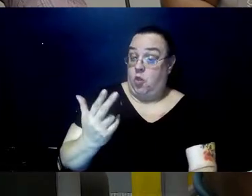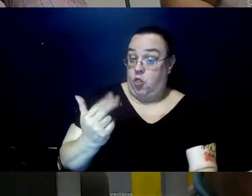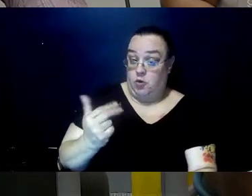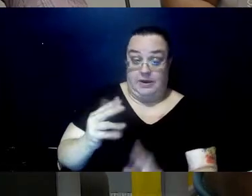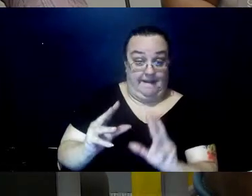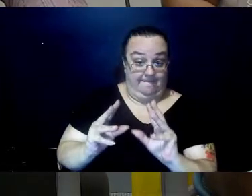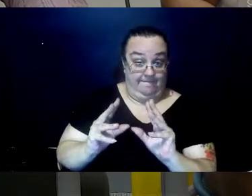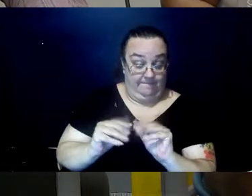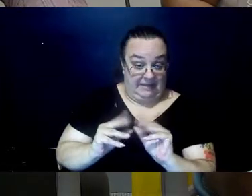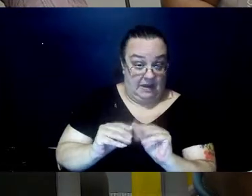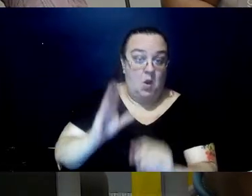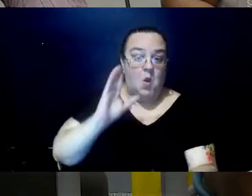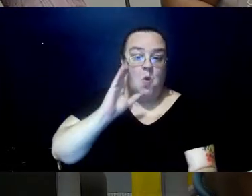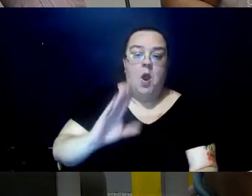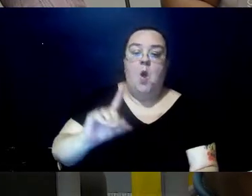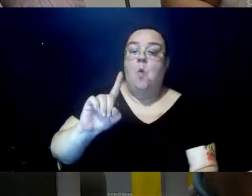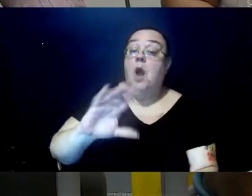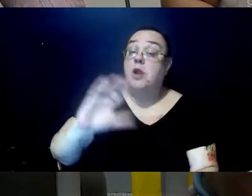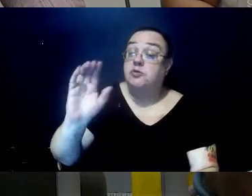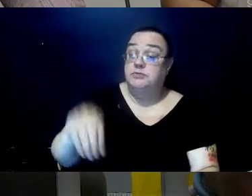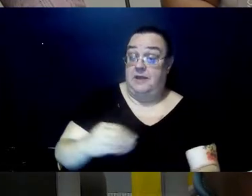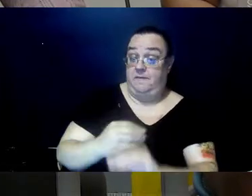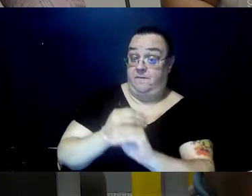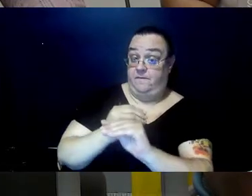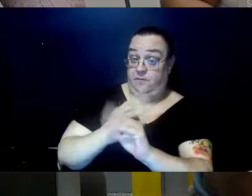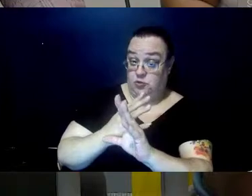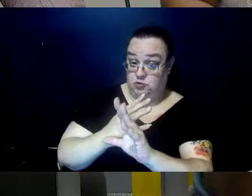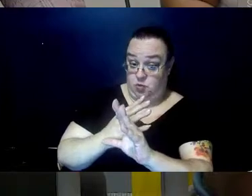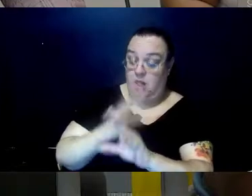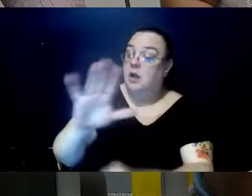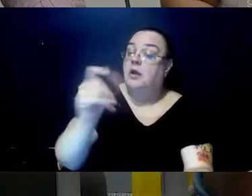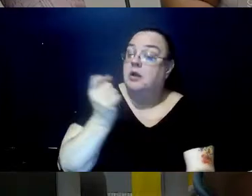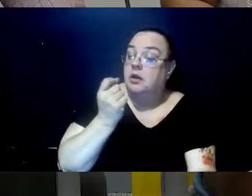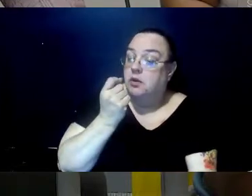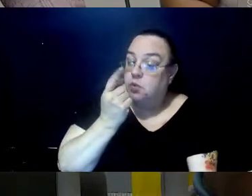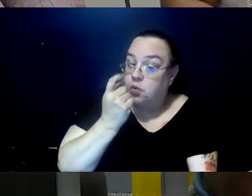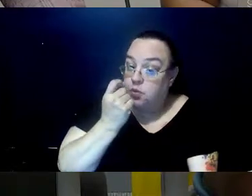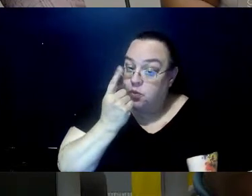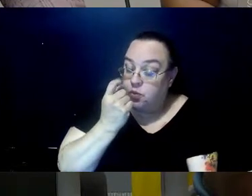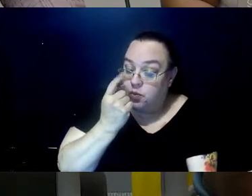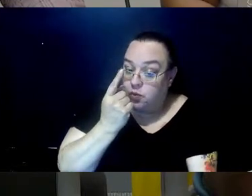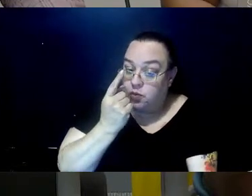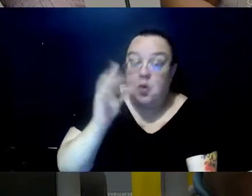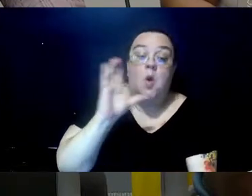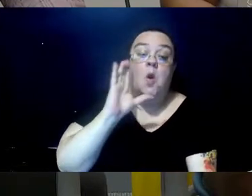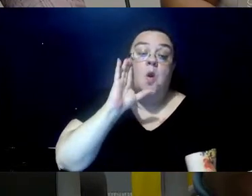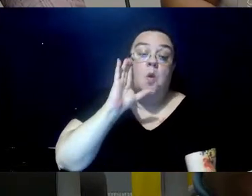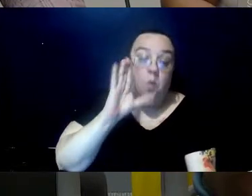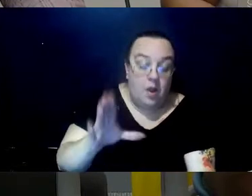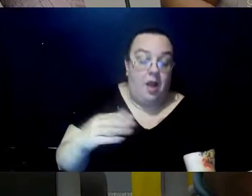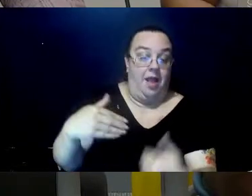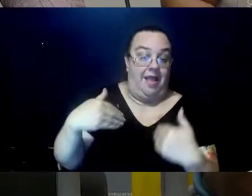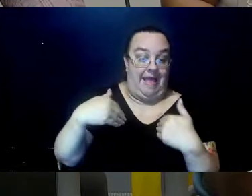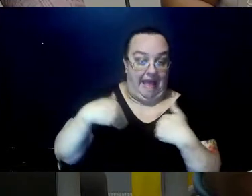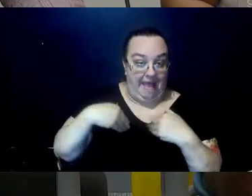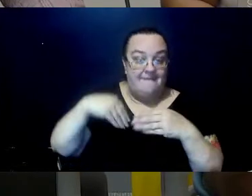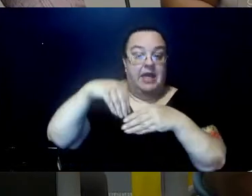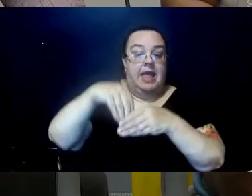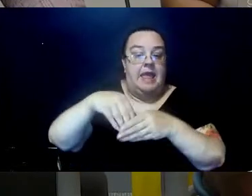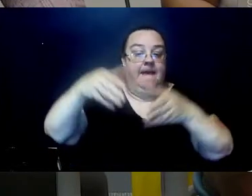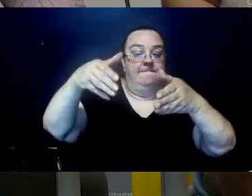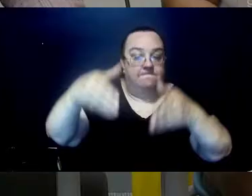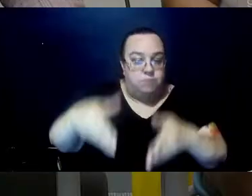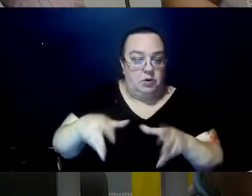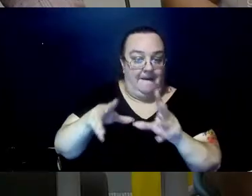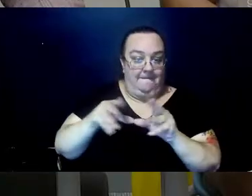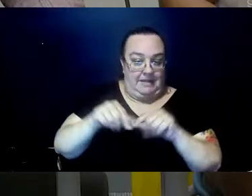be 100% virtual. However, there will be a meeting, an in-person meeting here